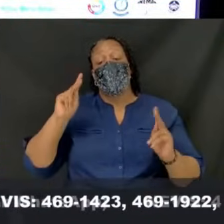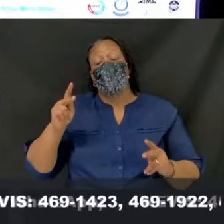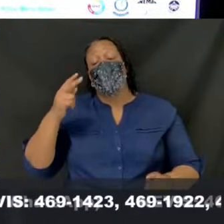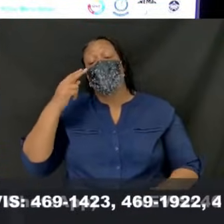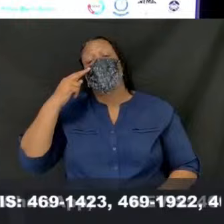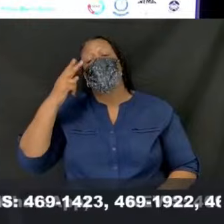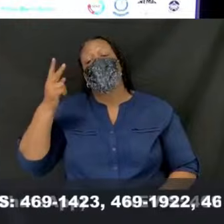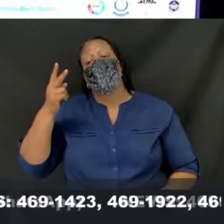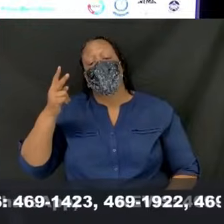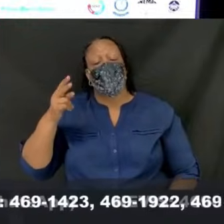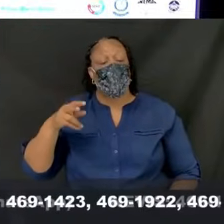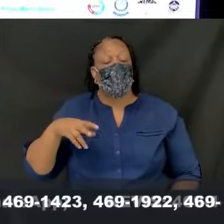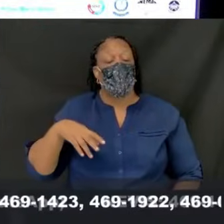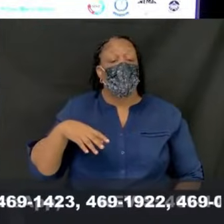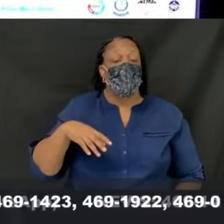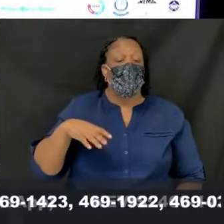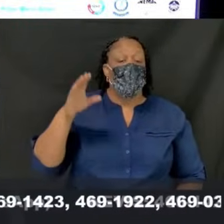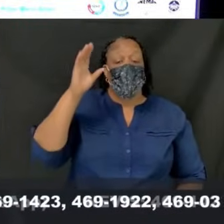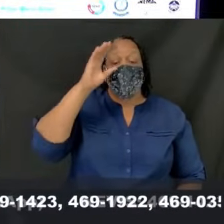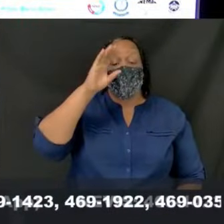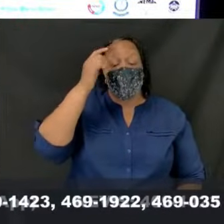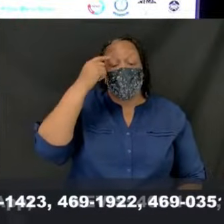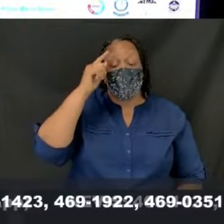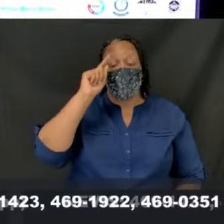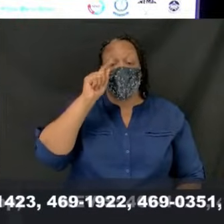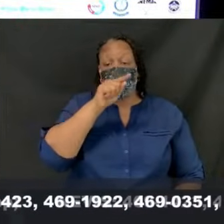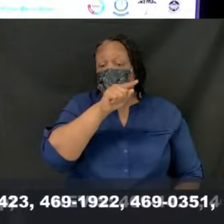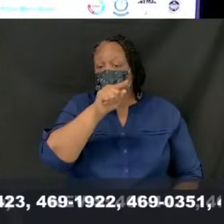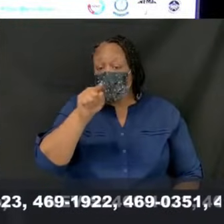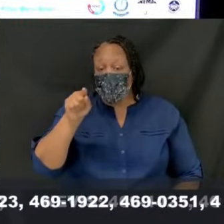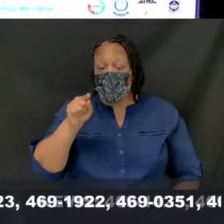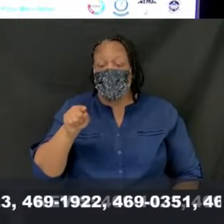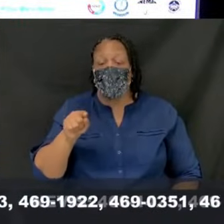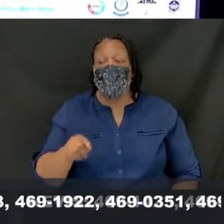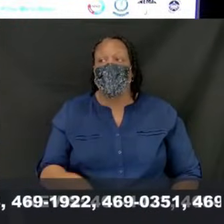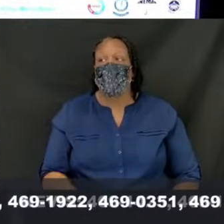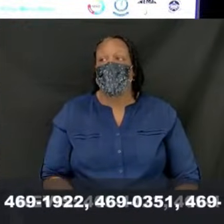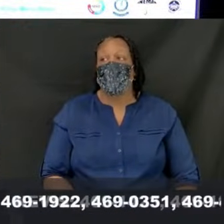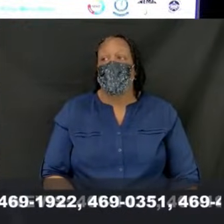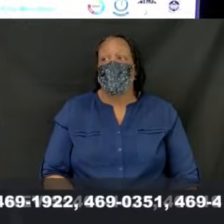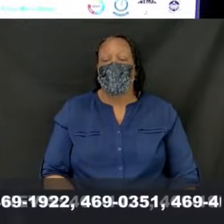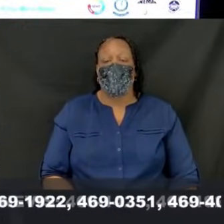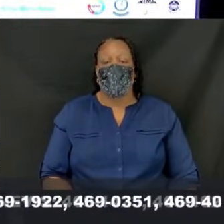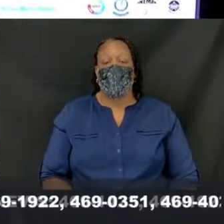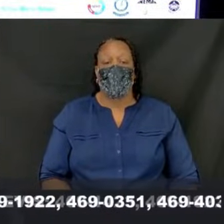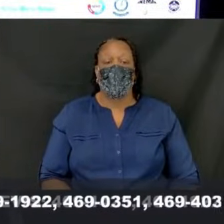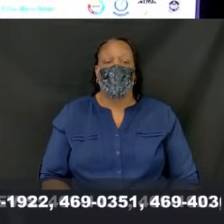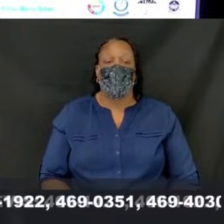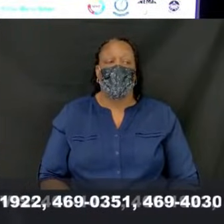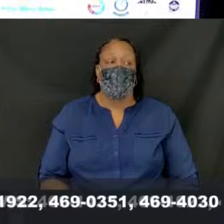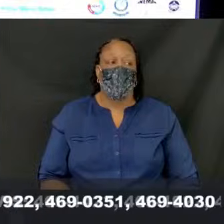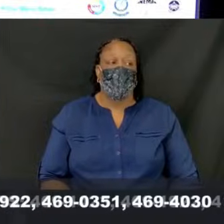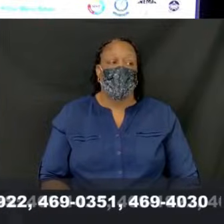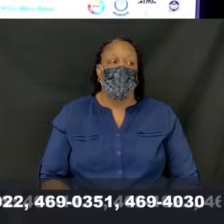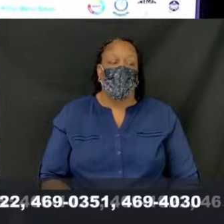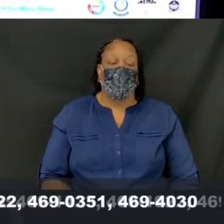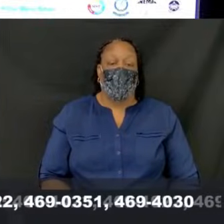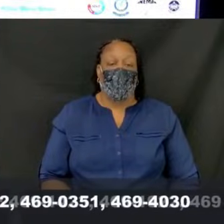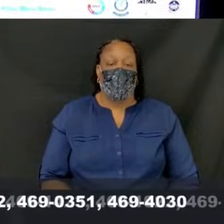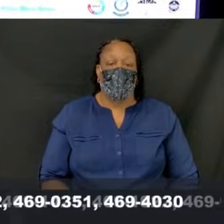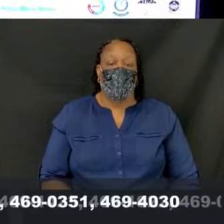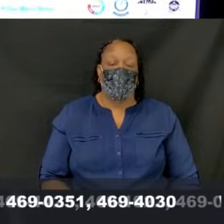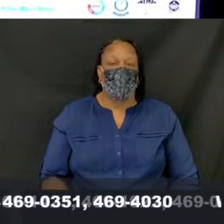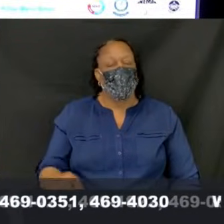to you for leadership, I believe it is ethically problematic not to do so. I believe